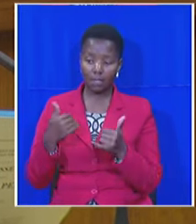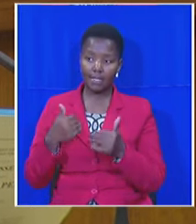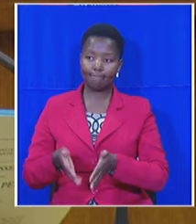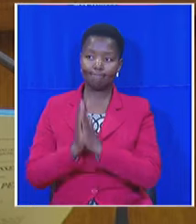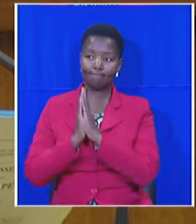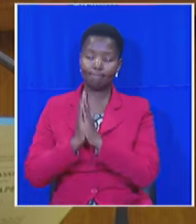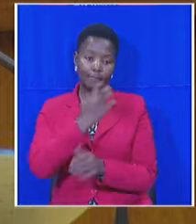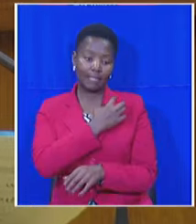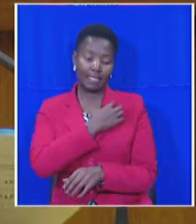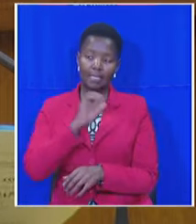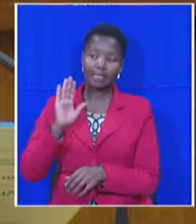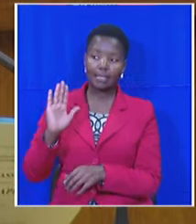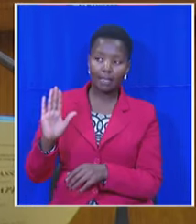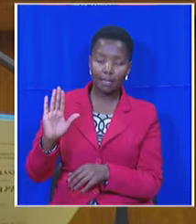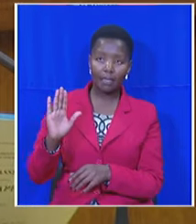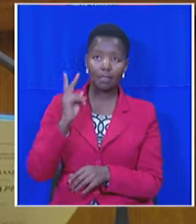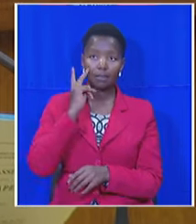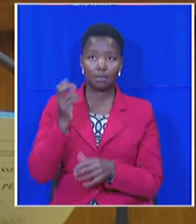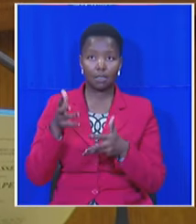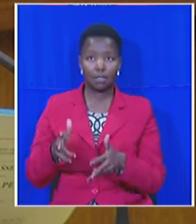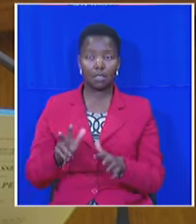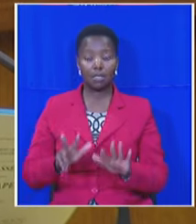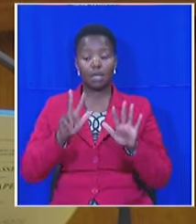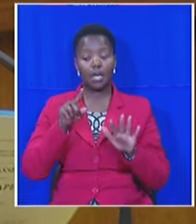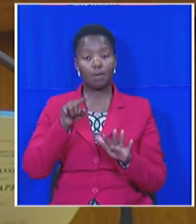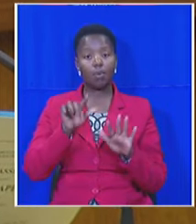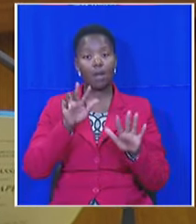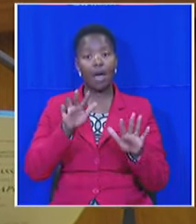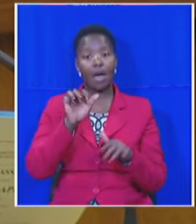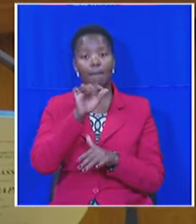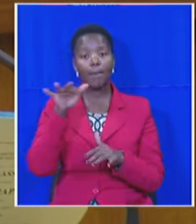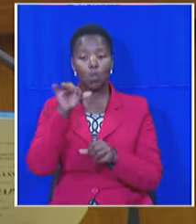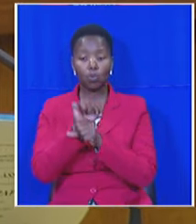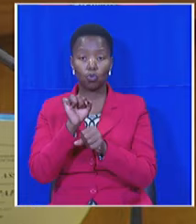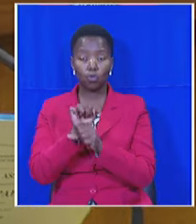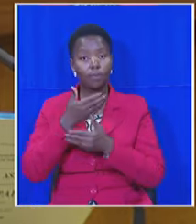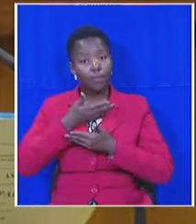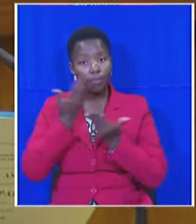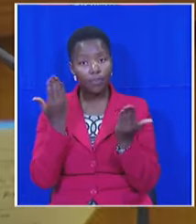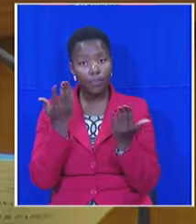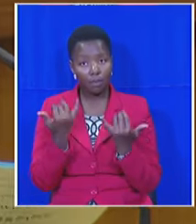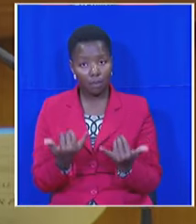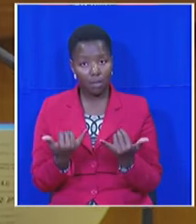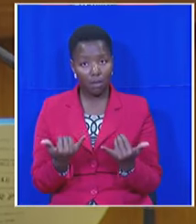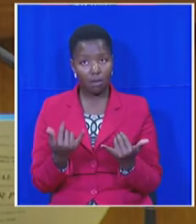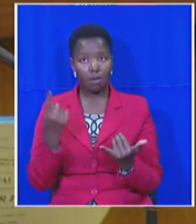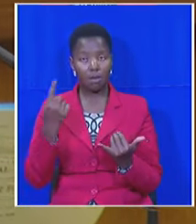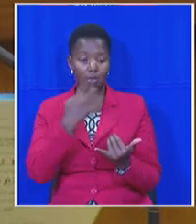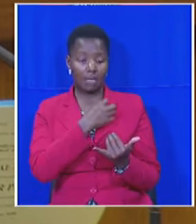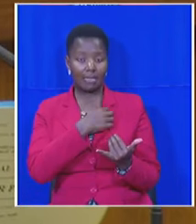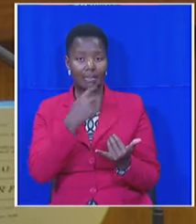Minister, given that there are 8.9 million job losses, that the Minister of Finance has called for